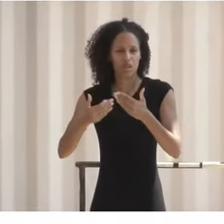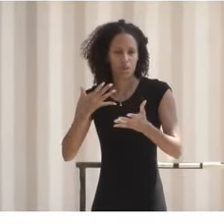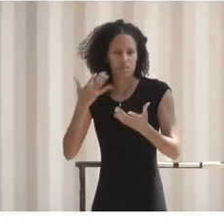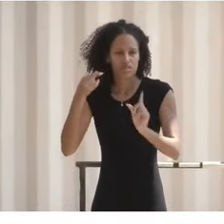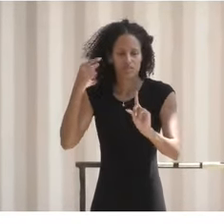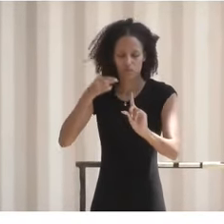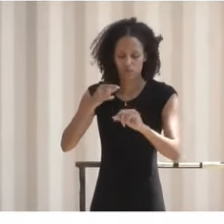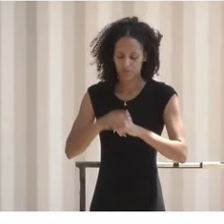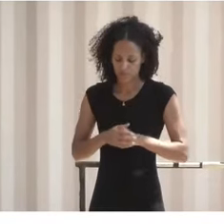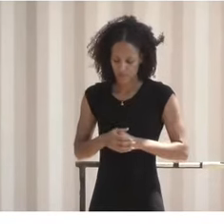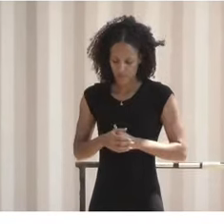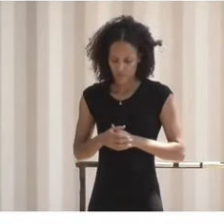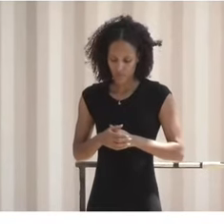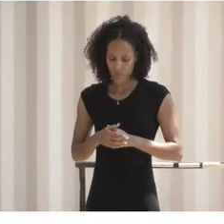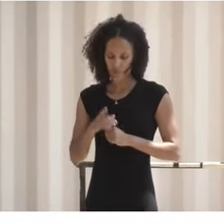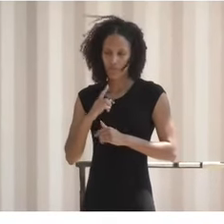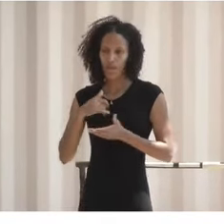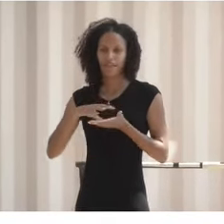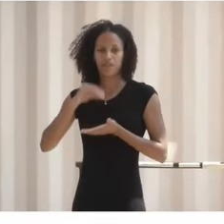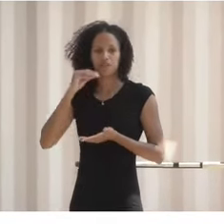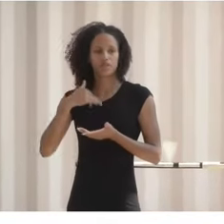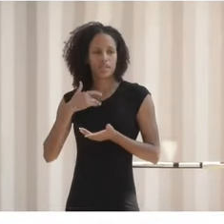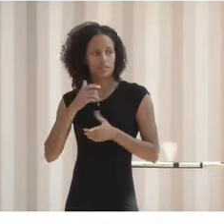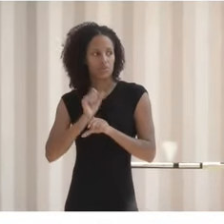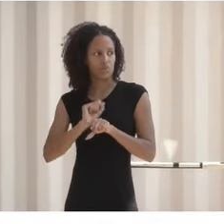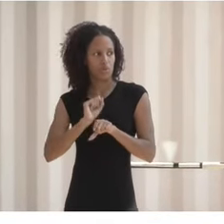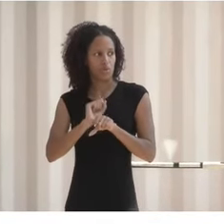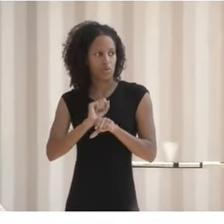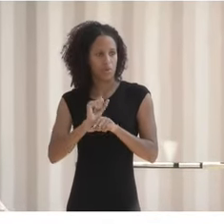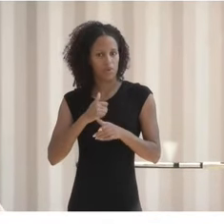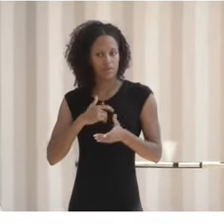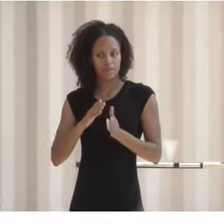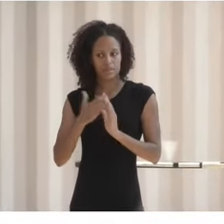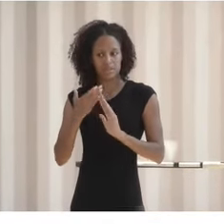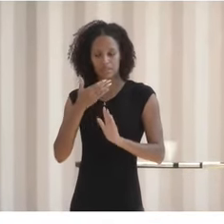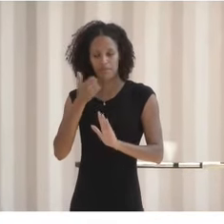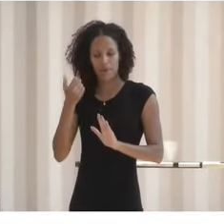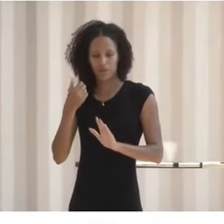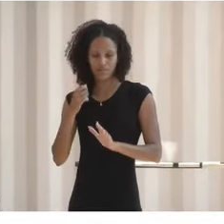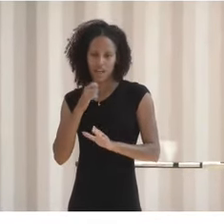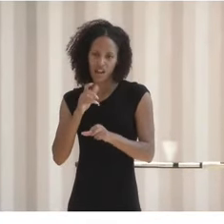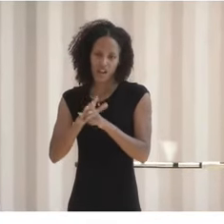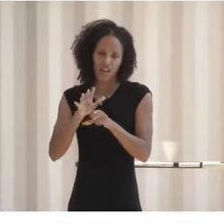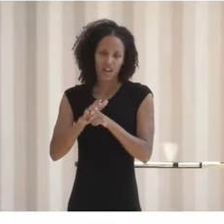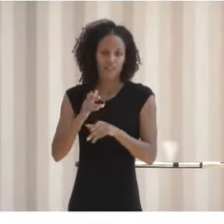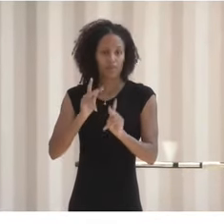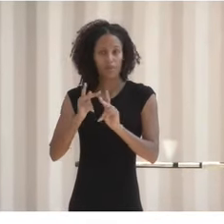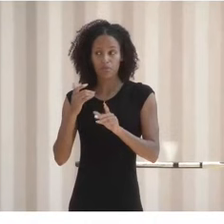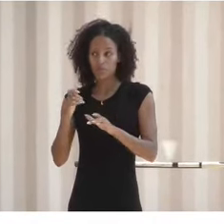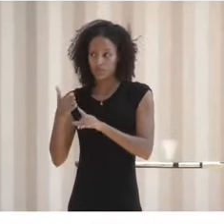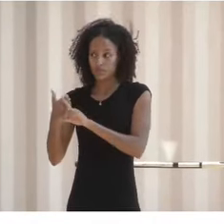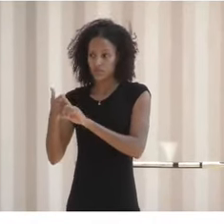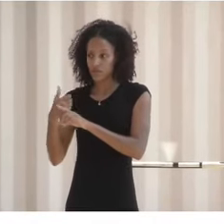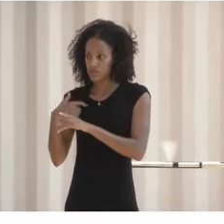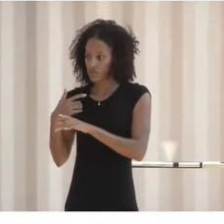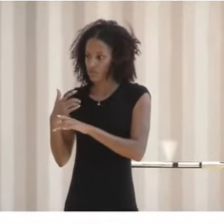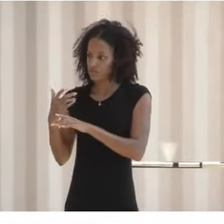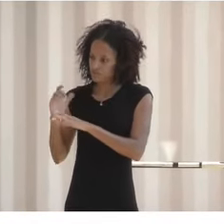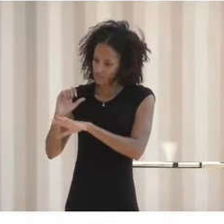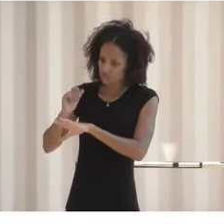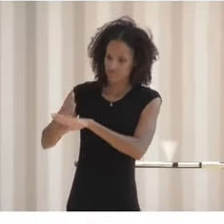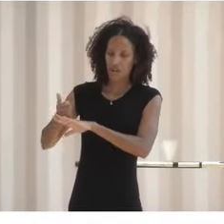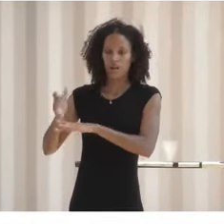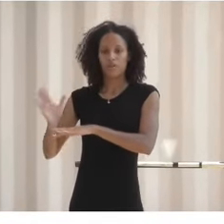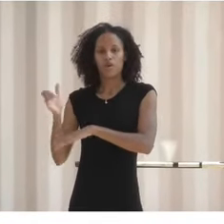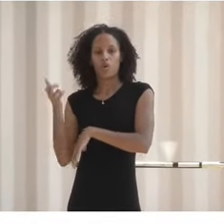human inspiration is leading work to make cities better for the people who live in them. People are re-greening their cities, they're planting urban forests,